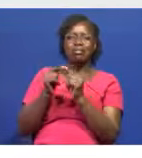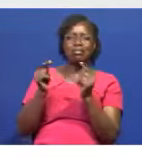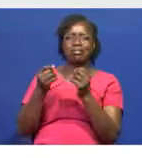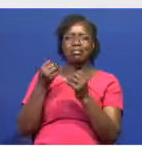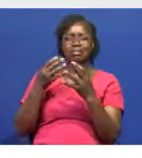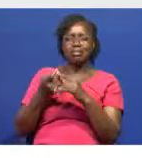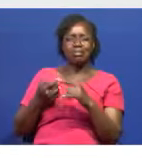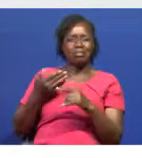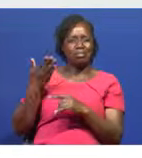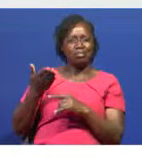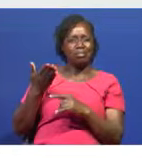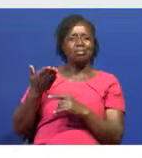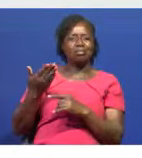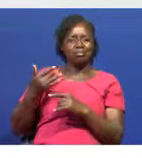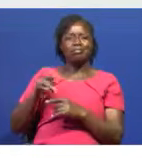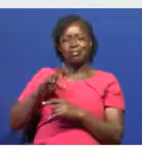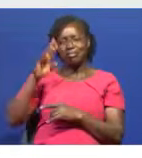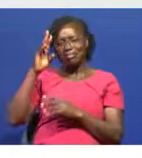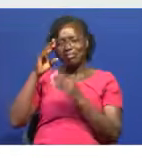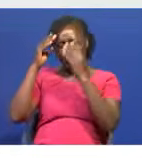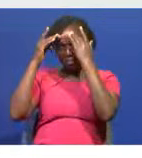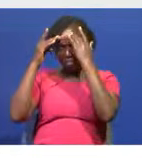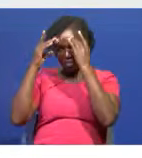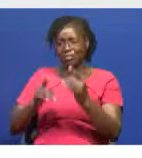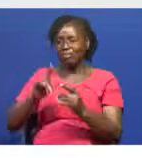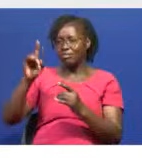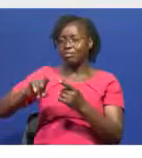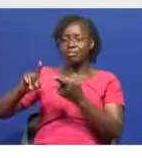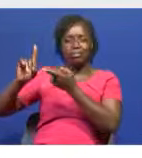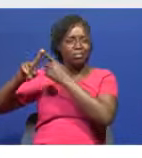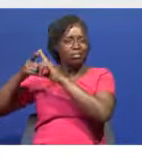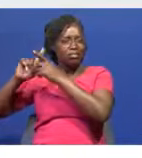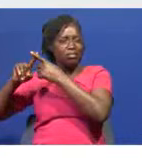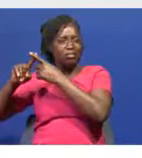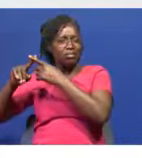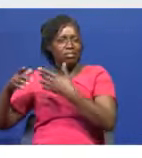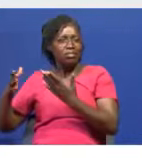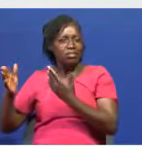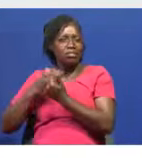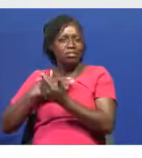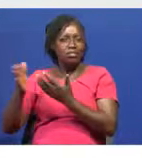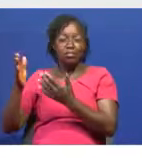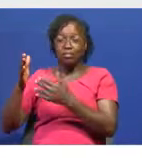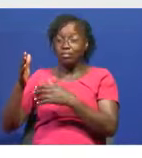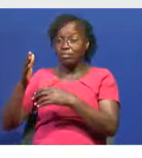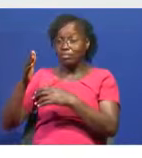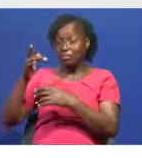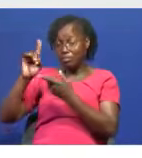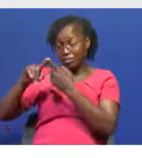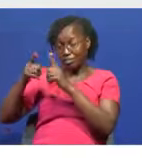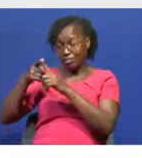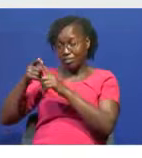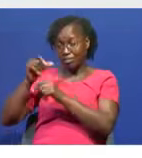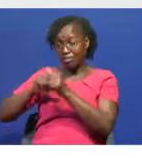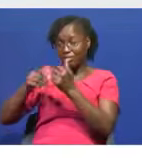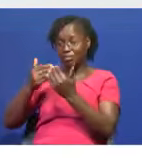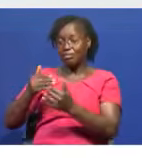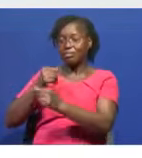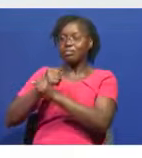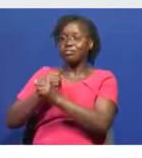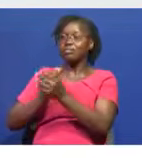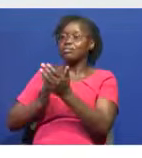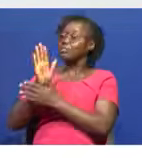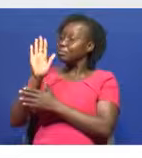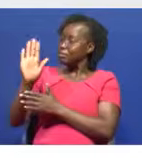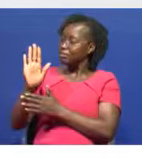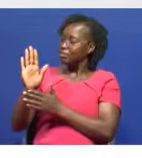From there came a resolution that we must think about how, whenever we think about children, protect their rights, because education is one of